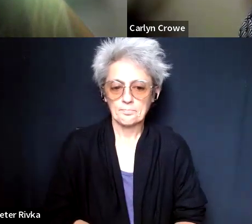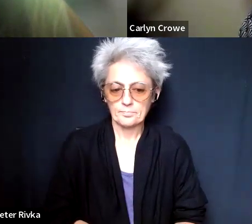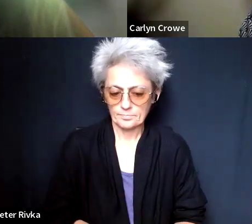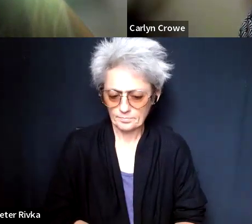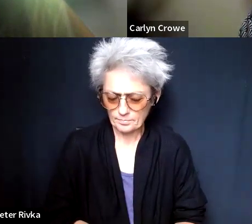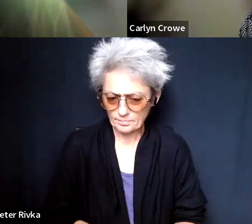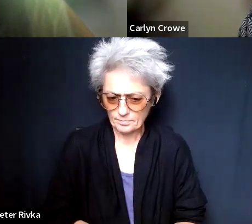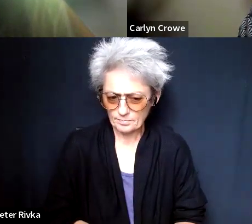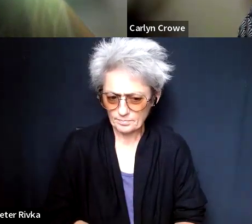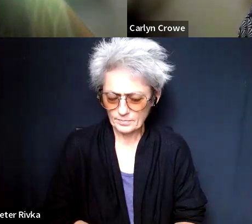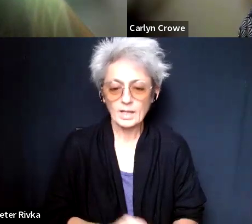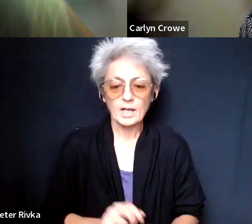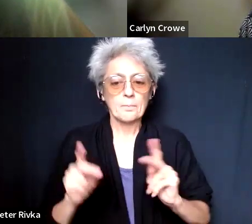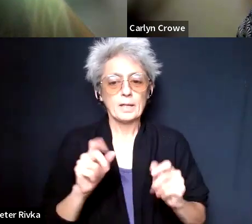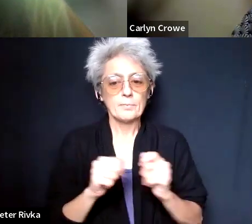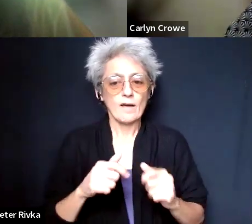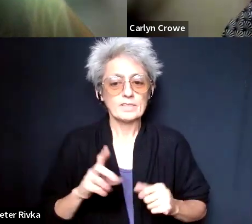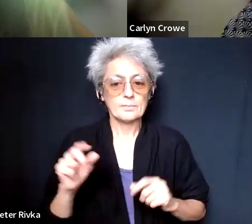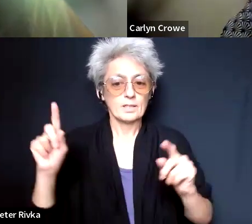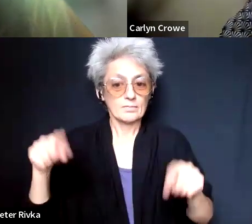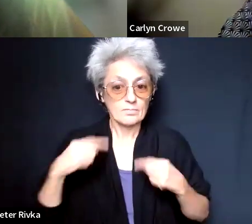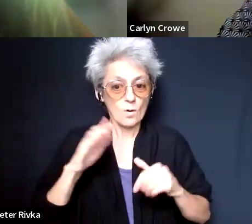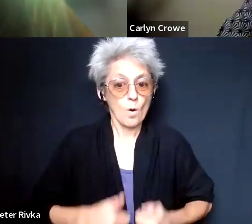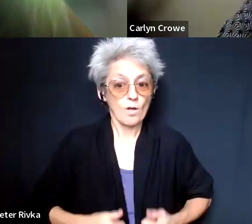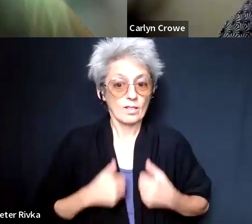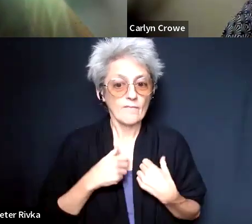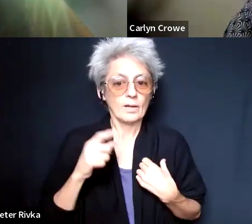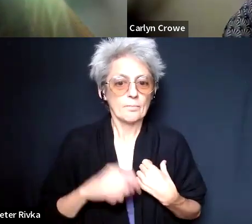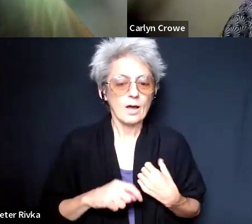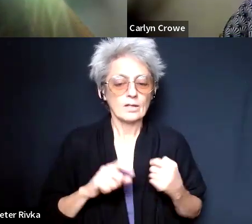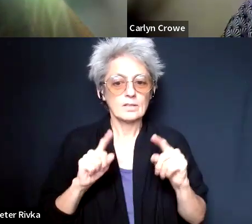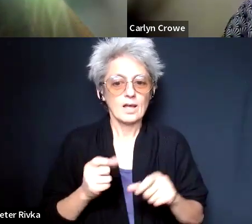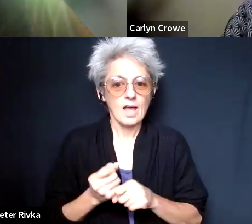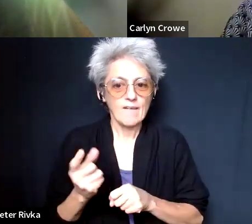lifelong disabilities have to undergo annual assessments,